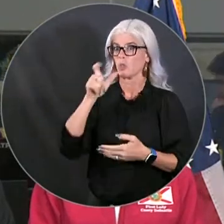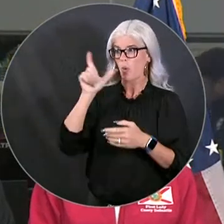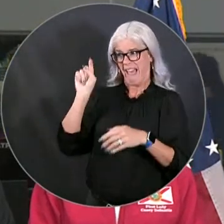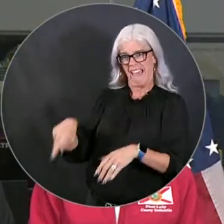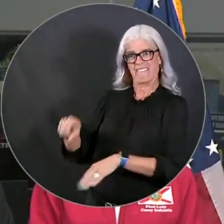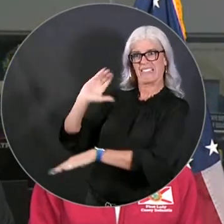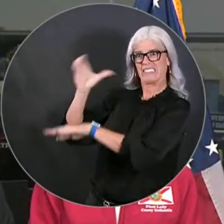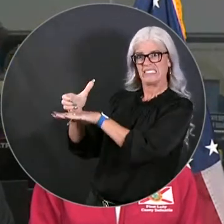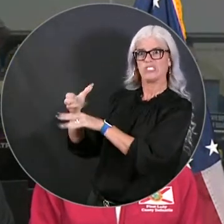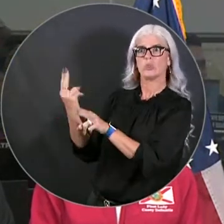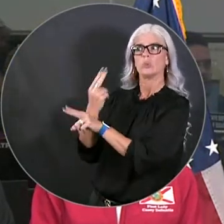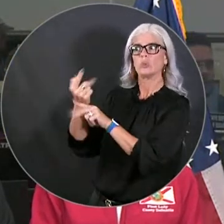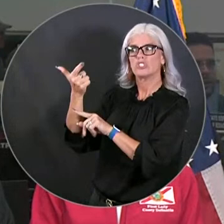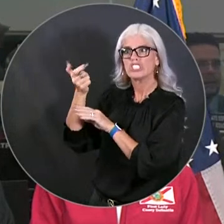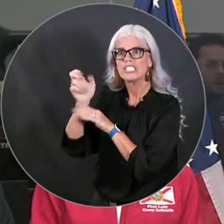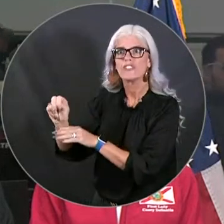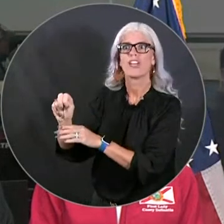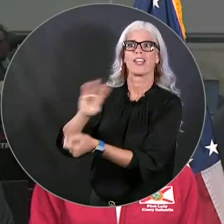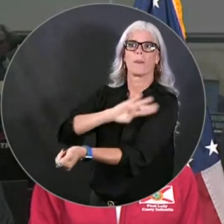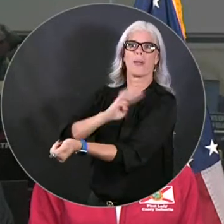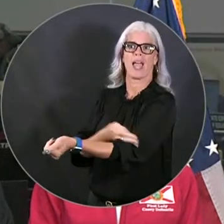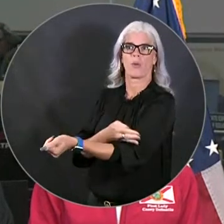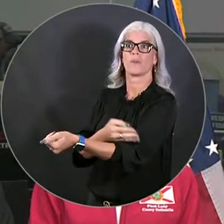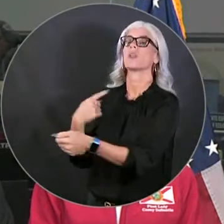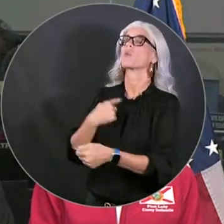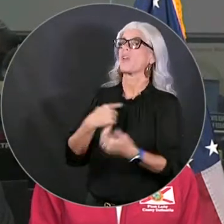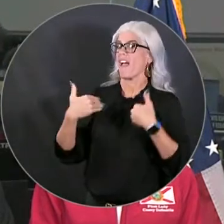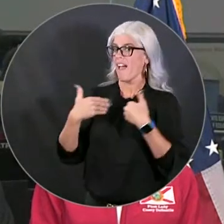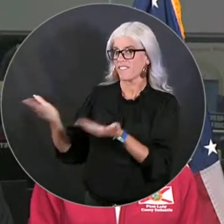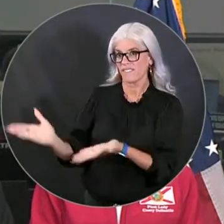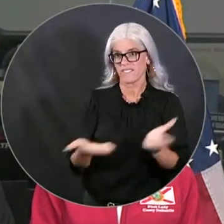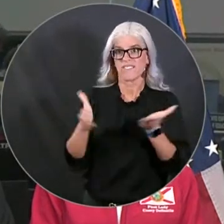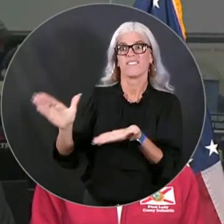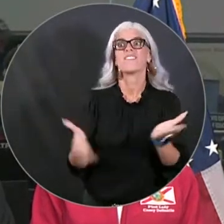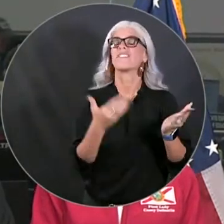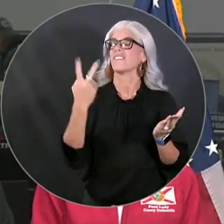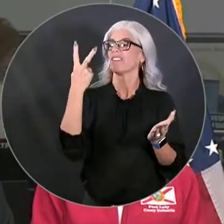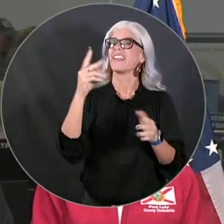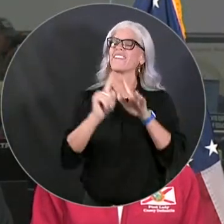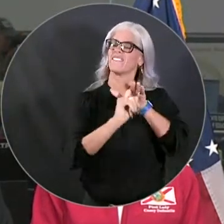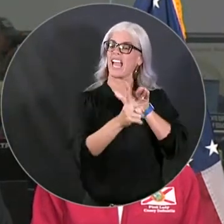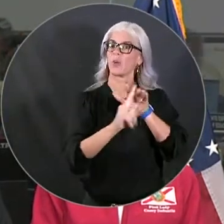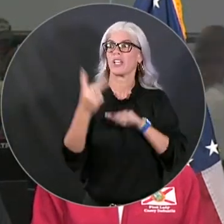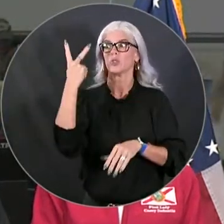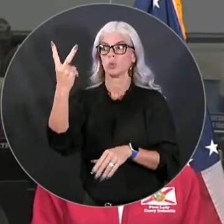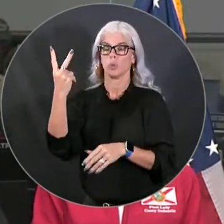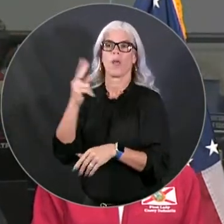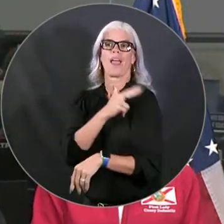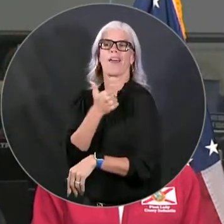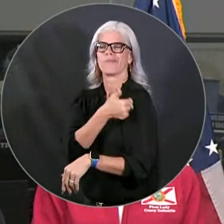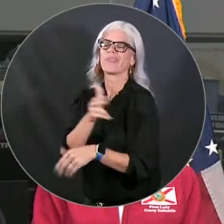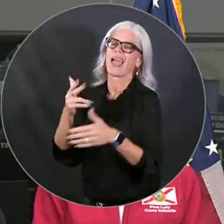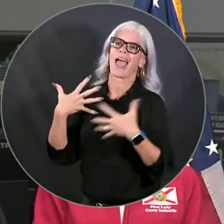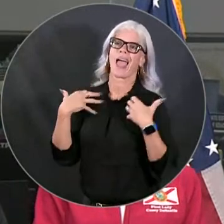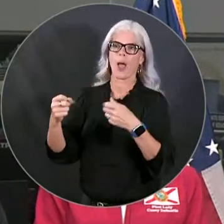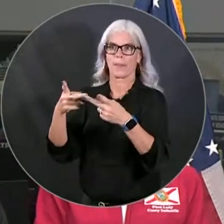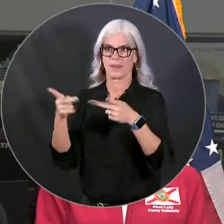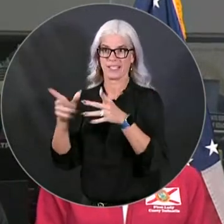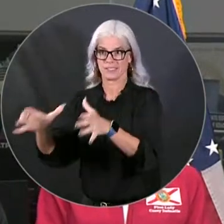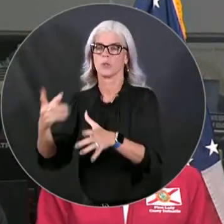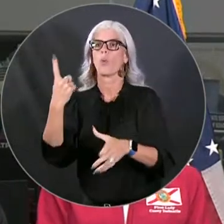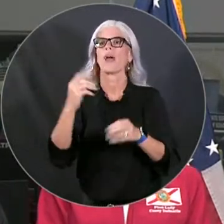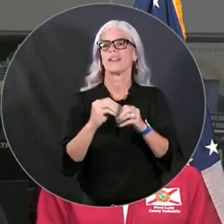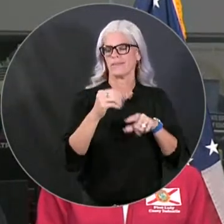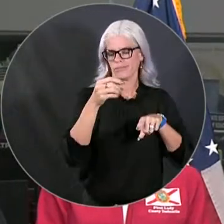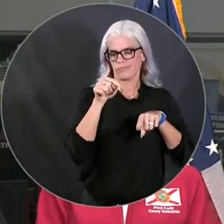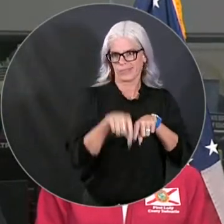We're in the process of evacuating 2 healthcare facilities to safer locations north. We're also surging more medical personnel into